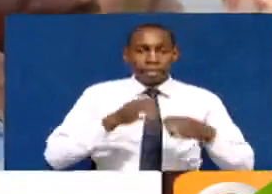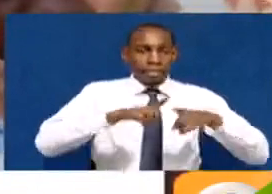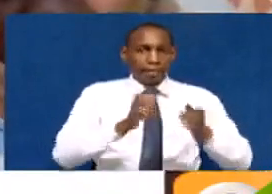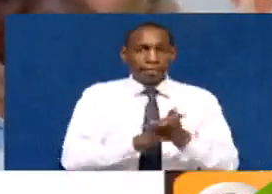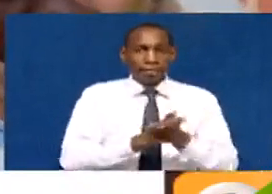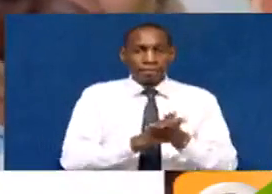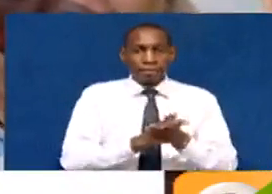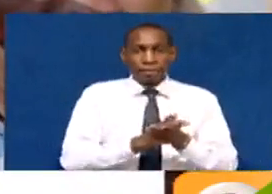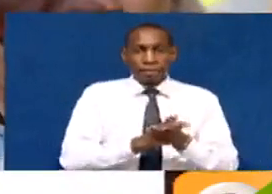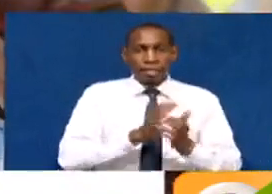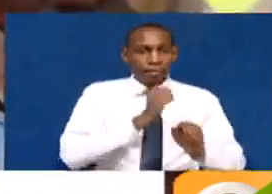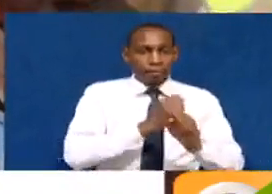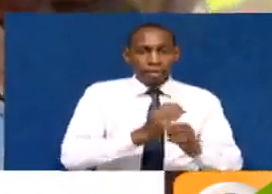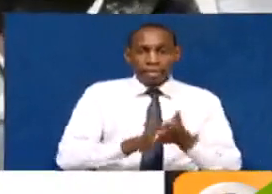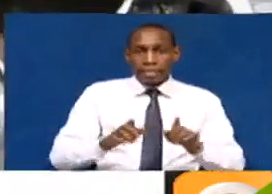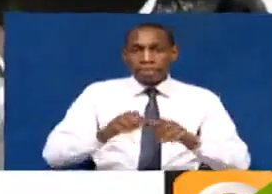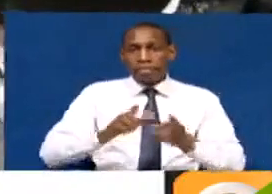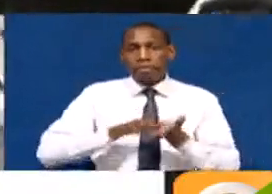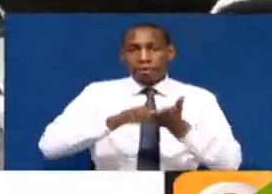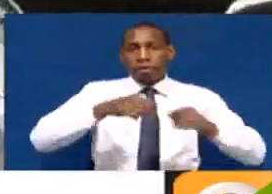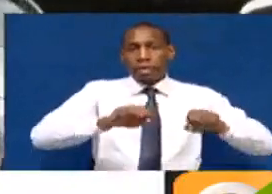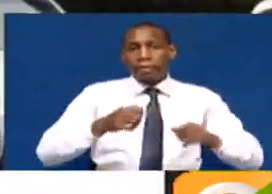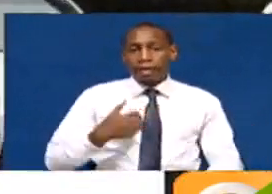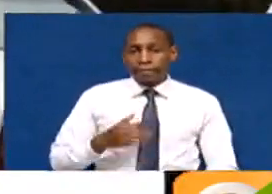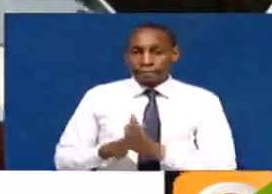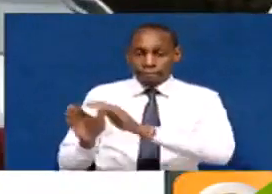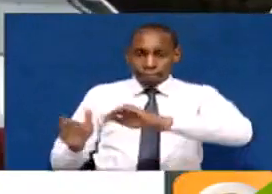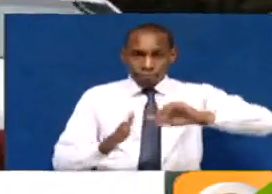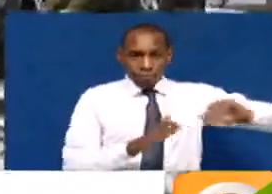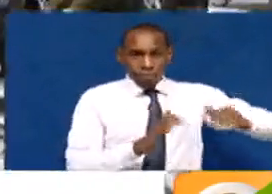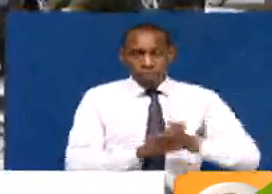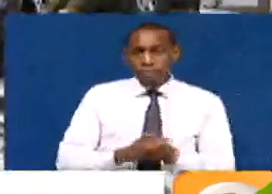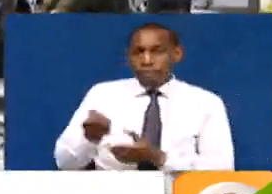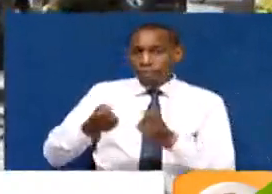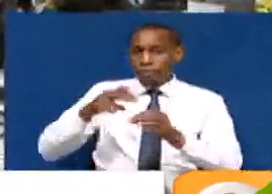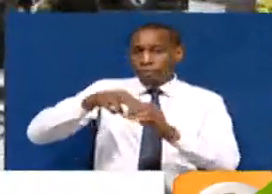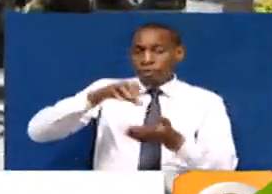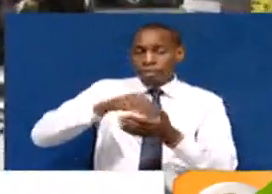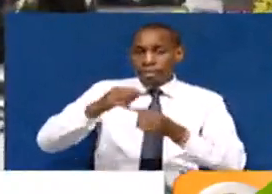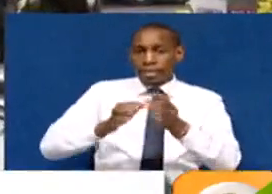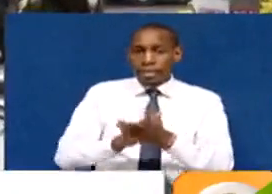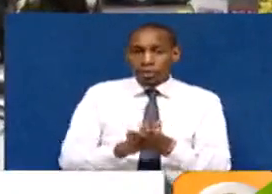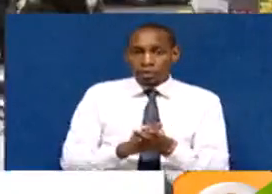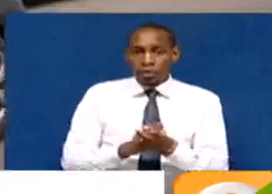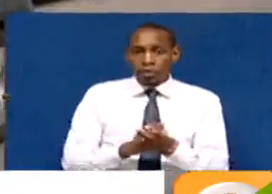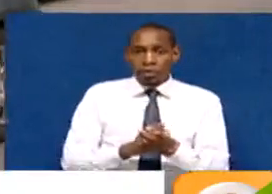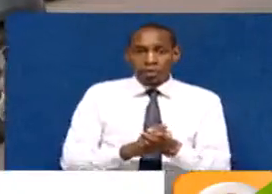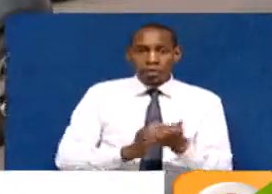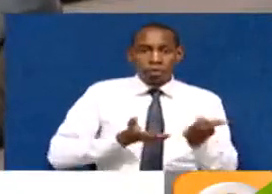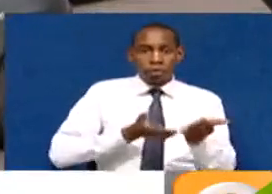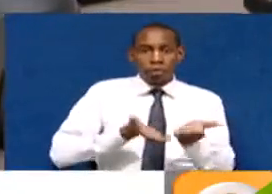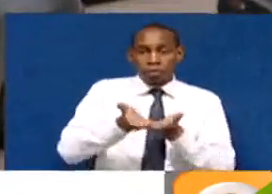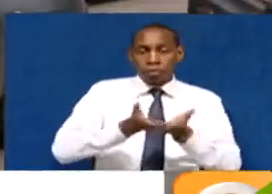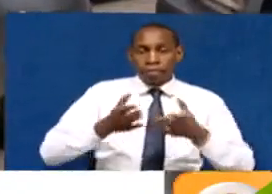ni za loan. Wengine wanaangamia. Watalipa loan na nini? In Nairobi County, few petrol stations continue to struggle with a high number of